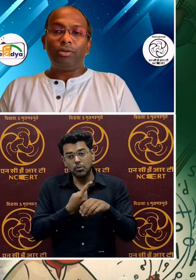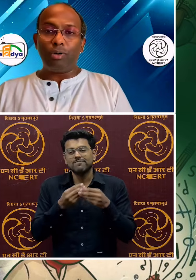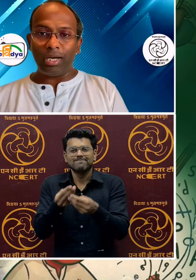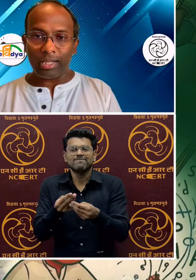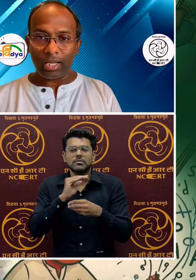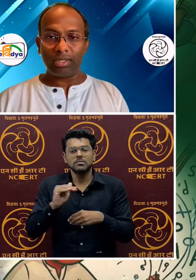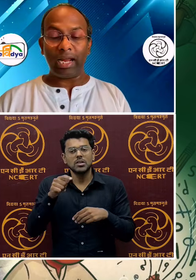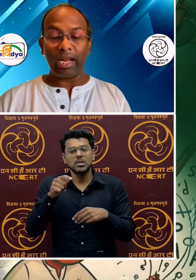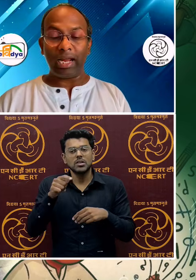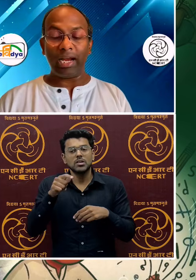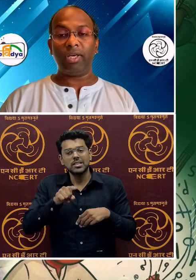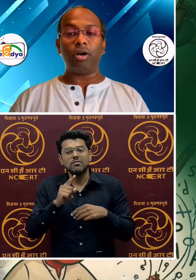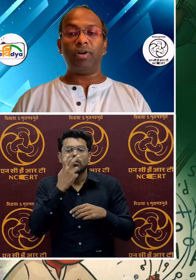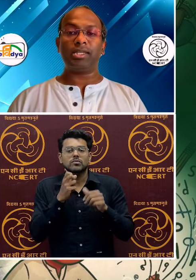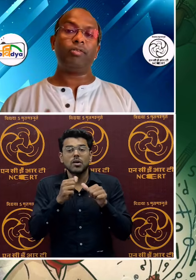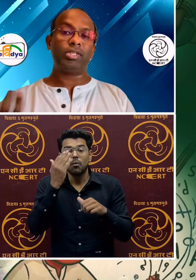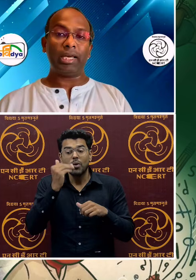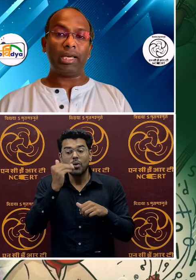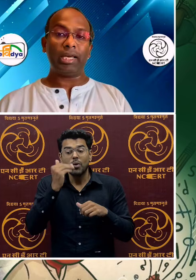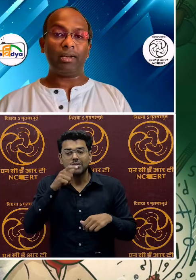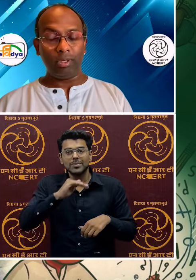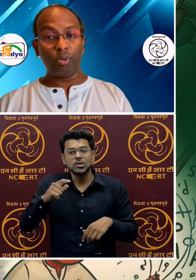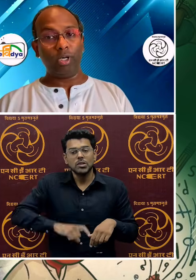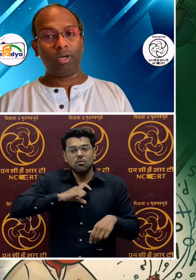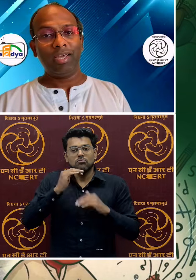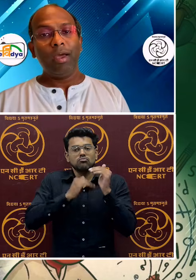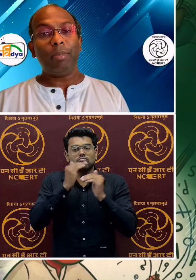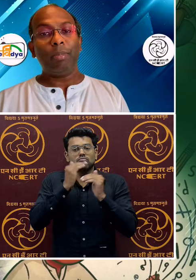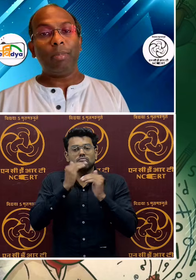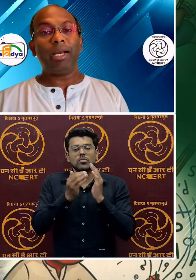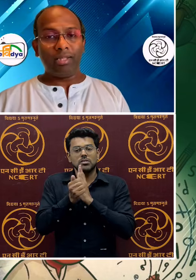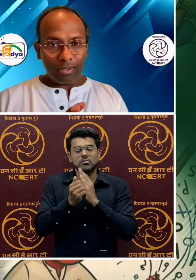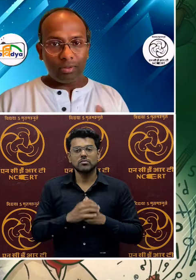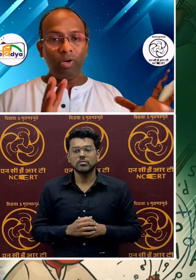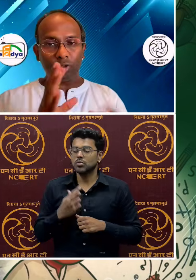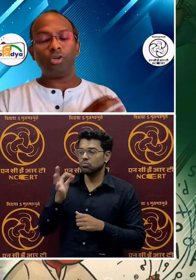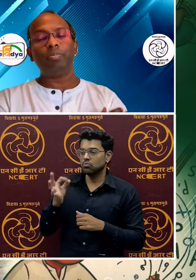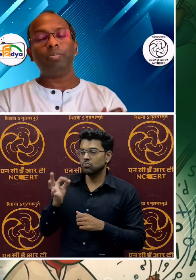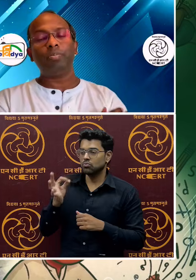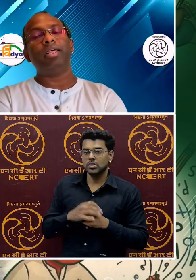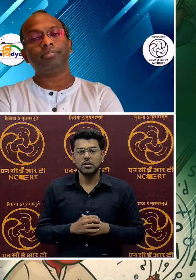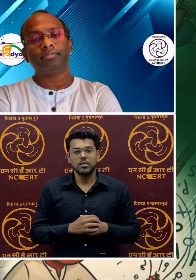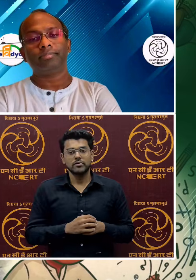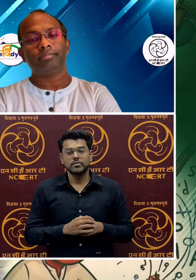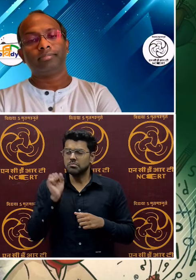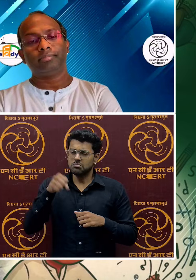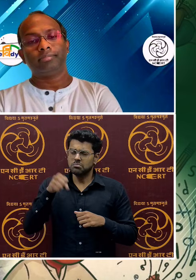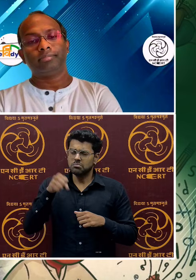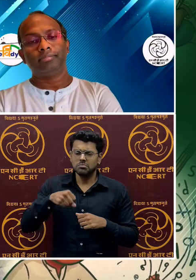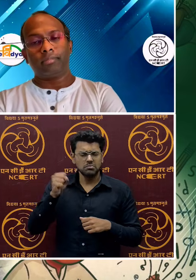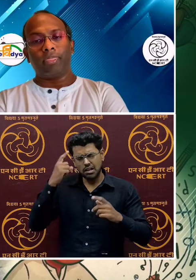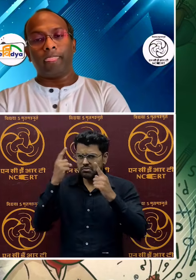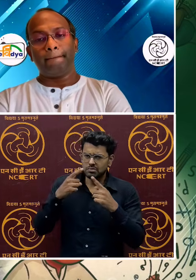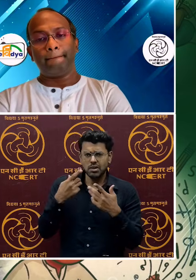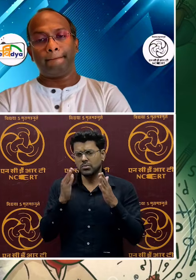child to orally tell the answer. That way the confidence level of Yes. the child will improve a lot. True, sir. But Yeah. window should be Windows